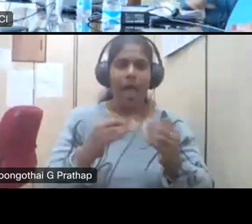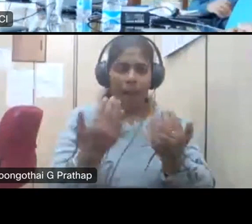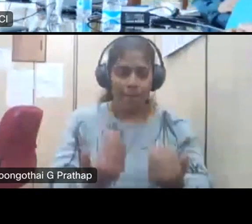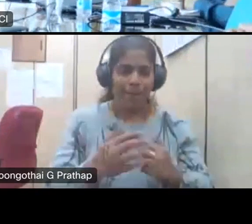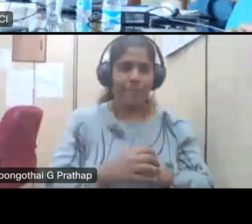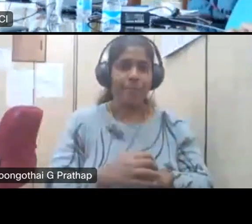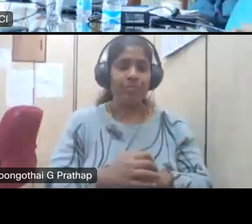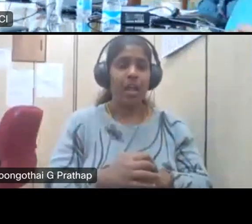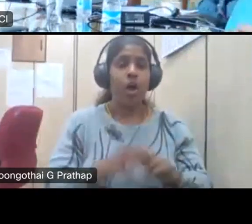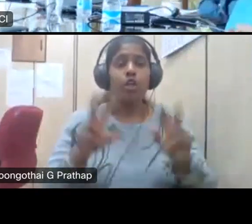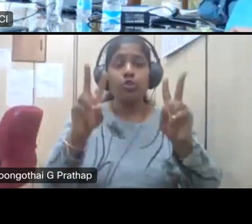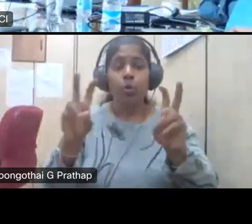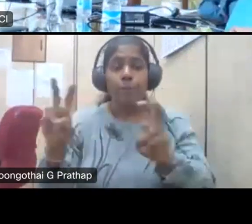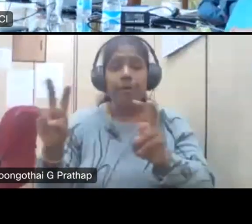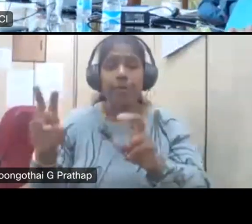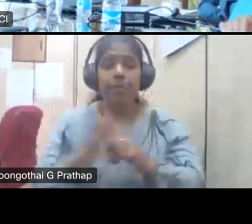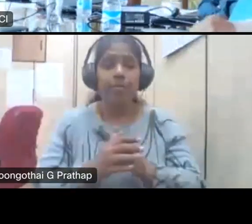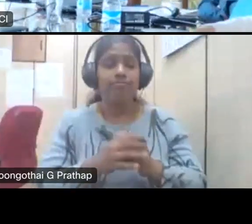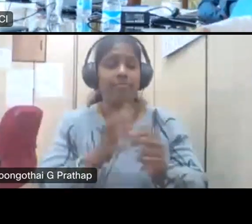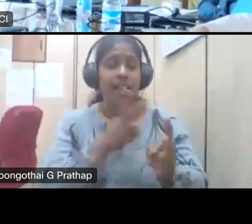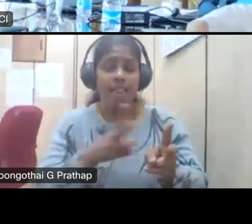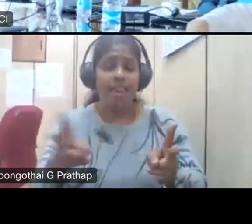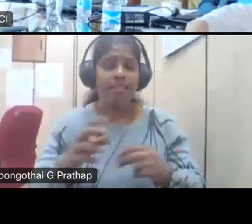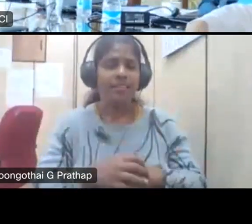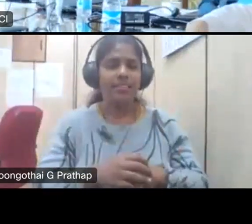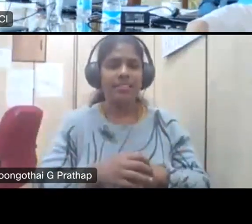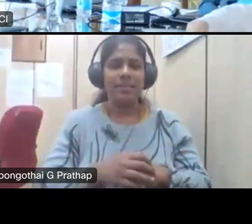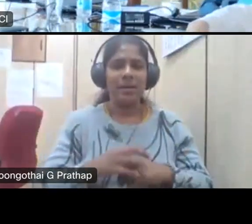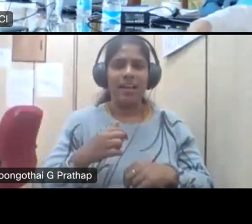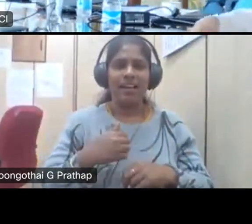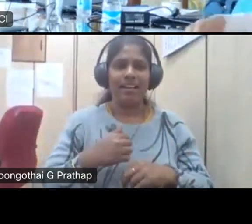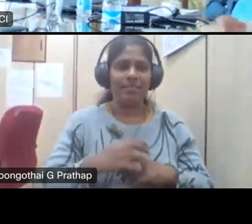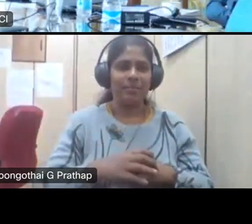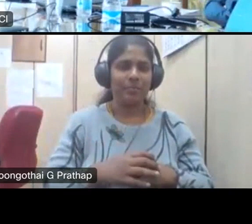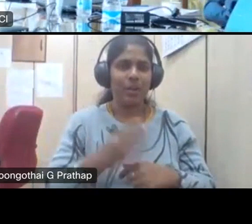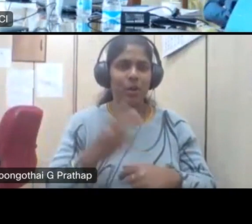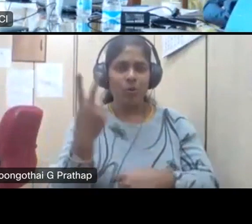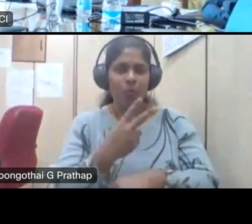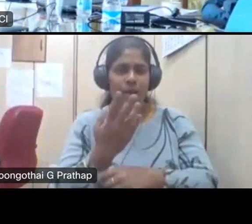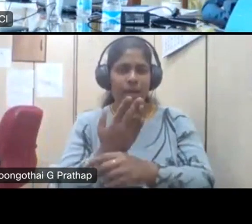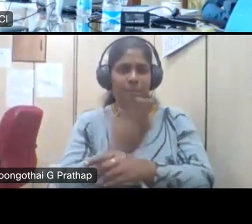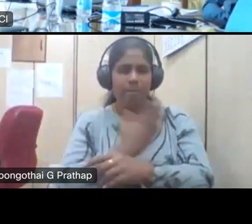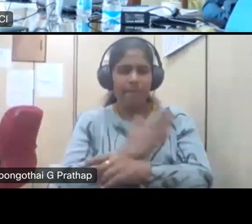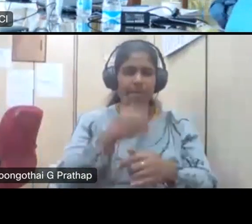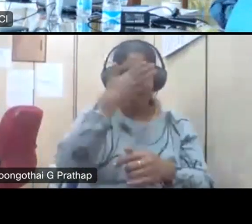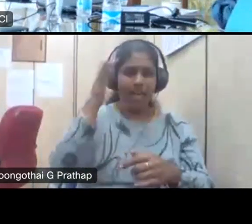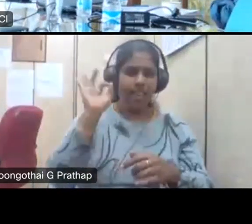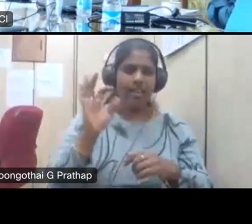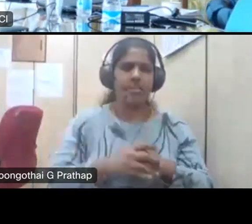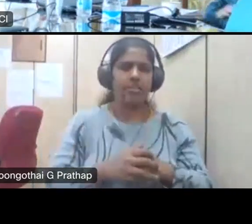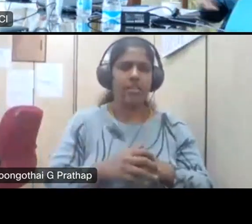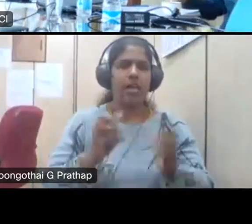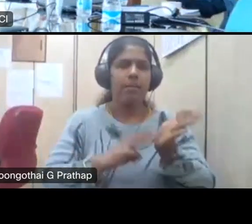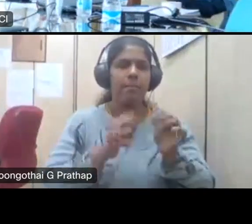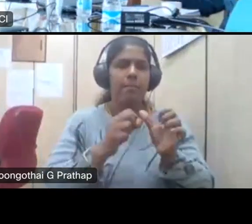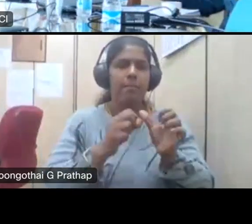content part, I was lucky to join 2 days back a medical health camp in Manipal Hospital,